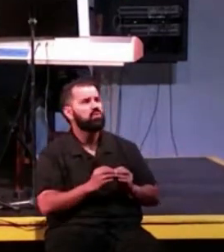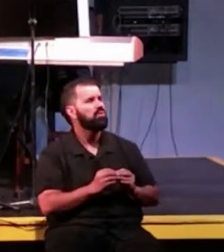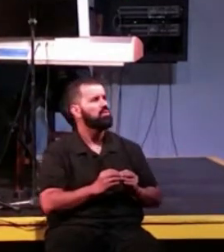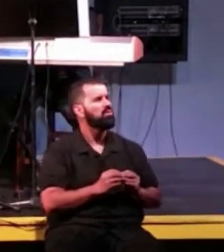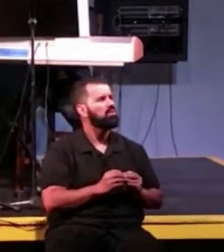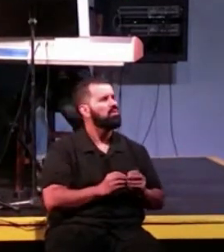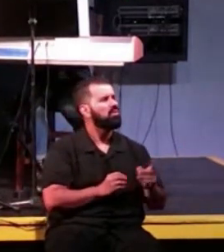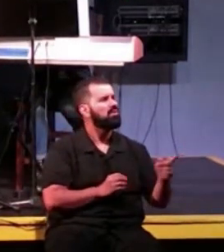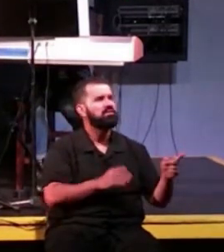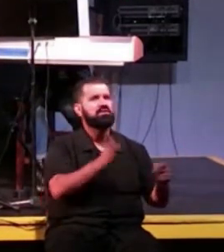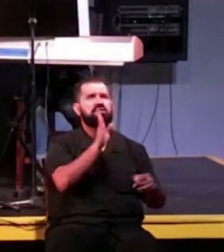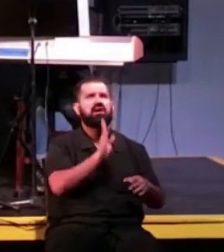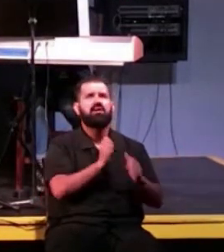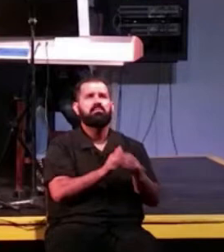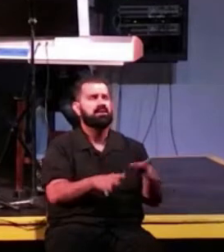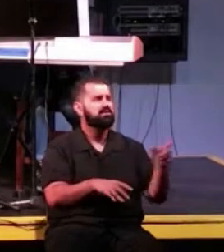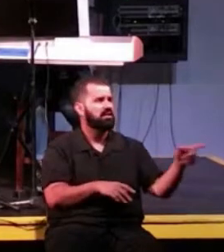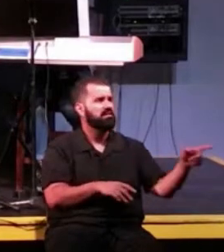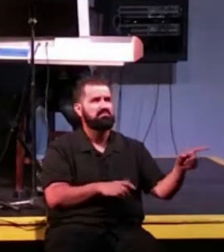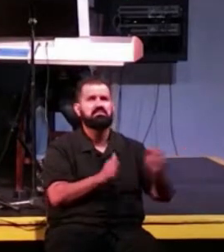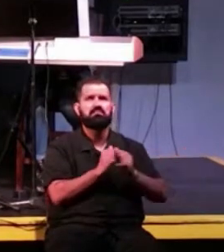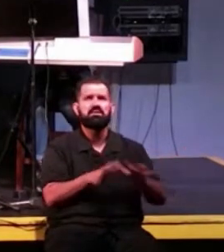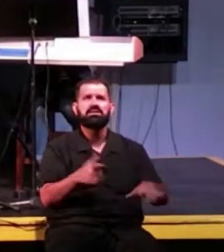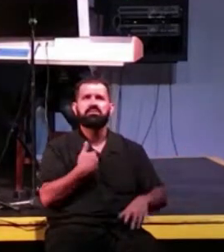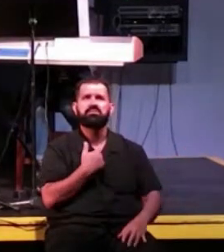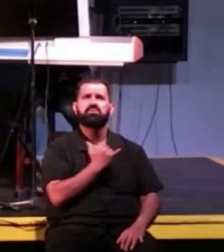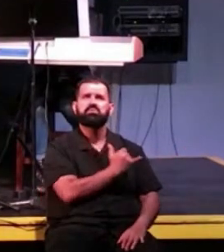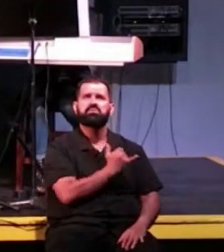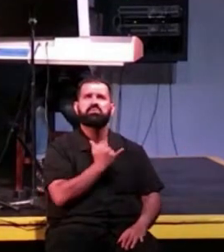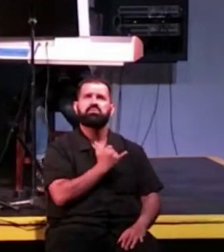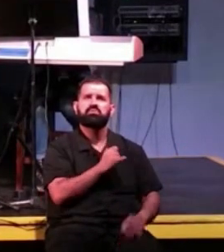did it for them, it's because I want to do it for you.